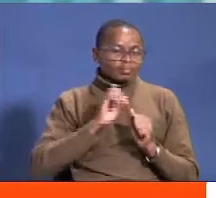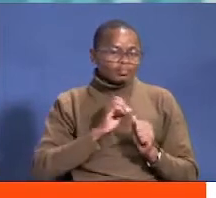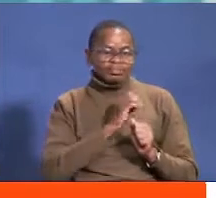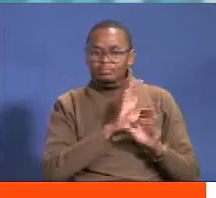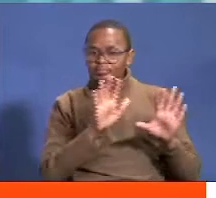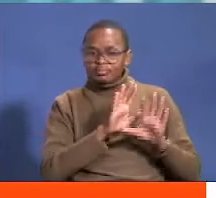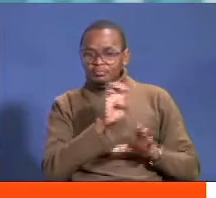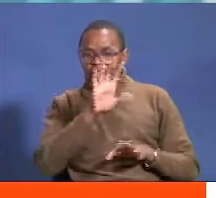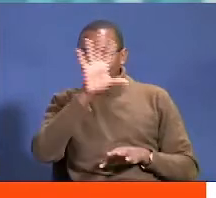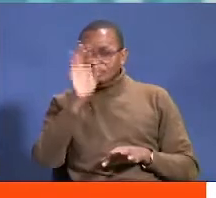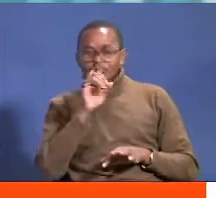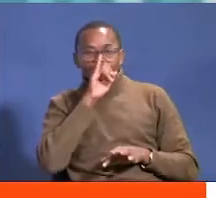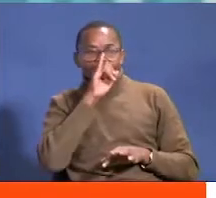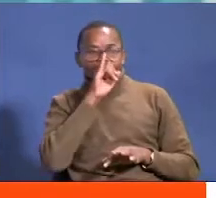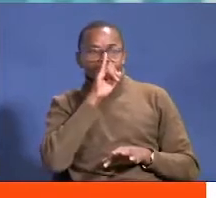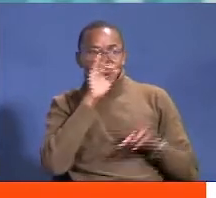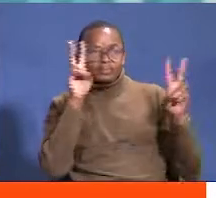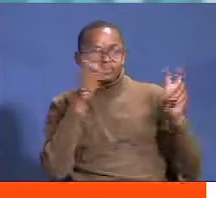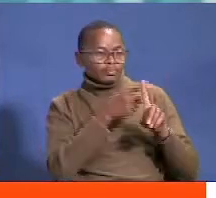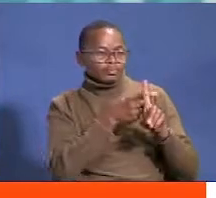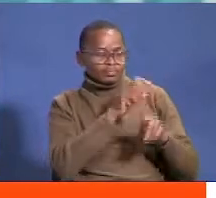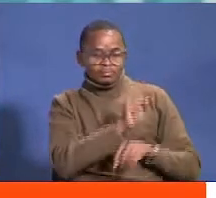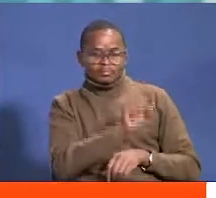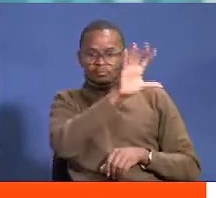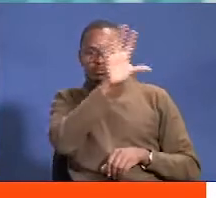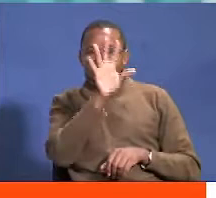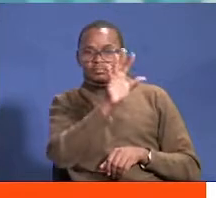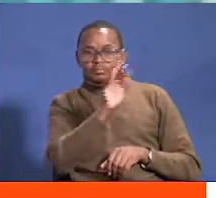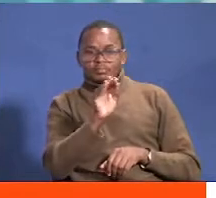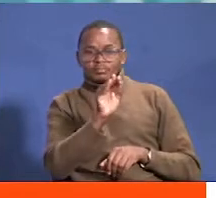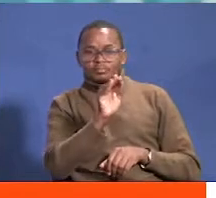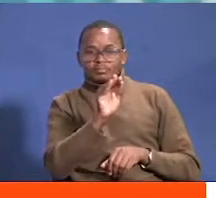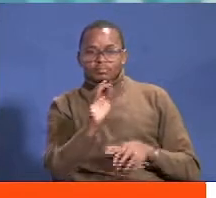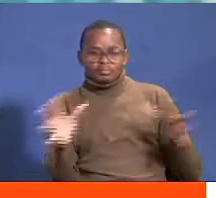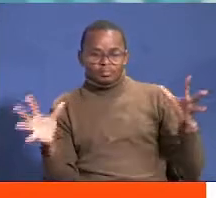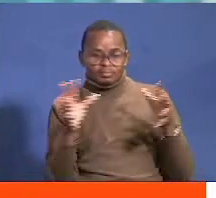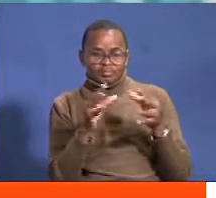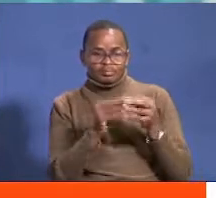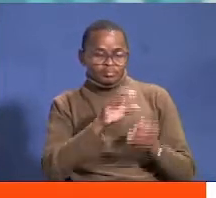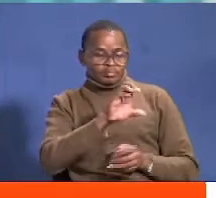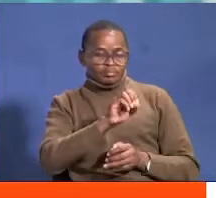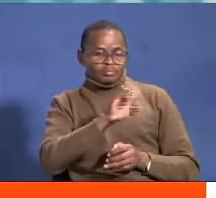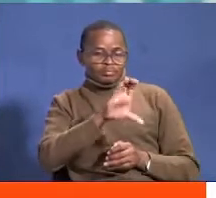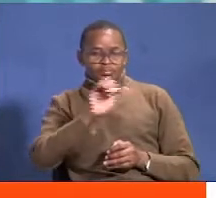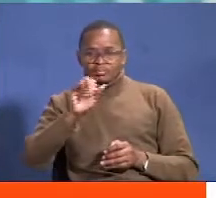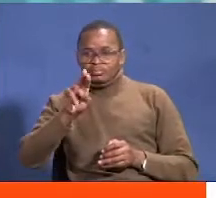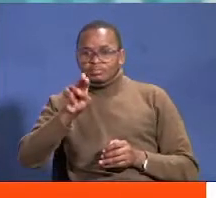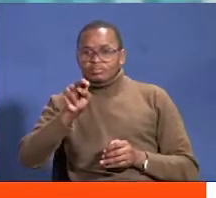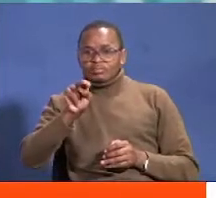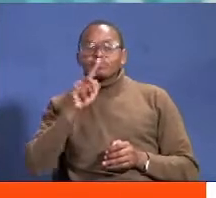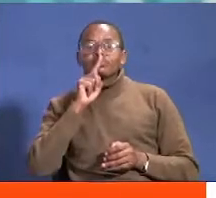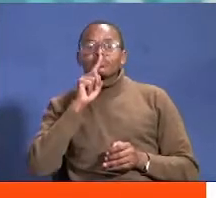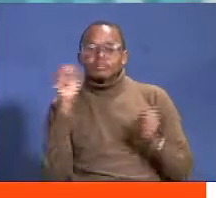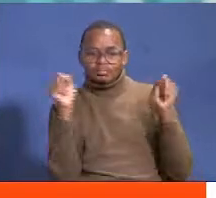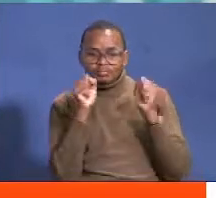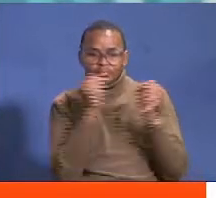like the East Africa. This is an issue from South Africa. They emerge from the oceans, remember? And when the oceans are so cold,